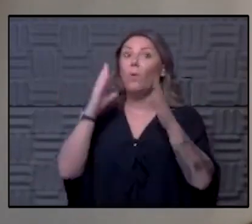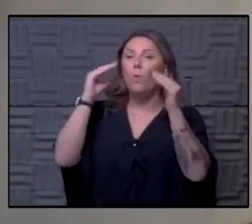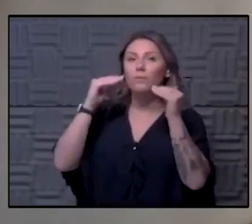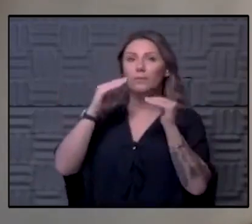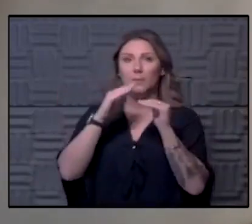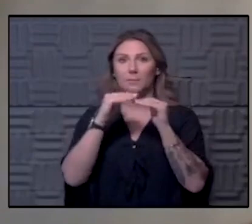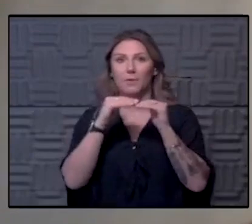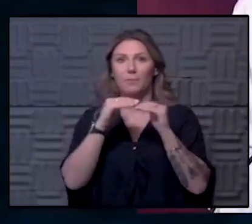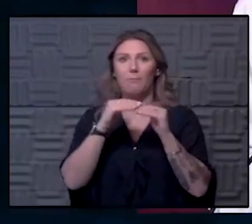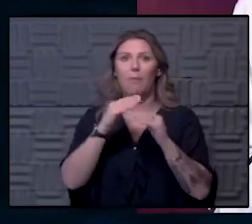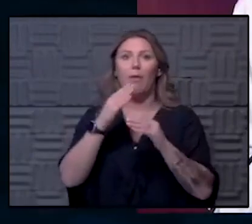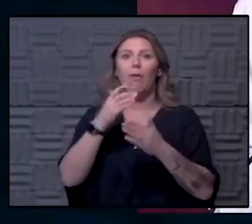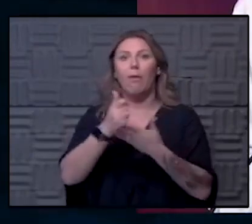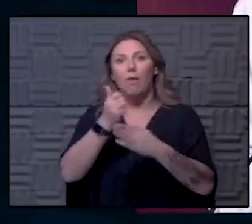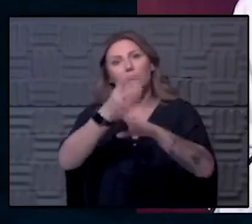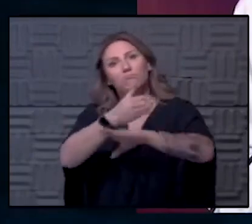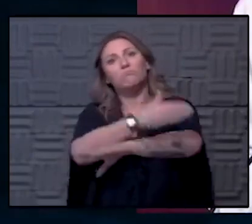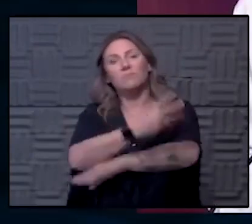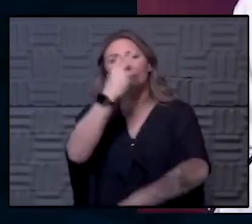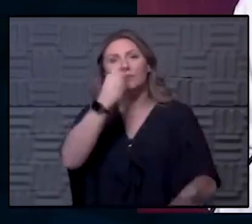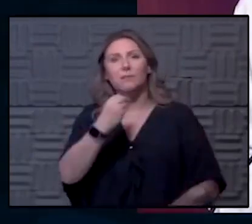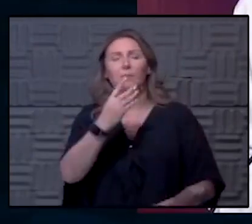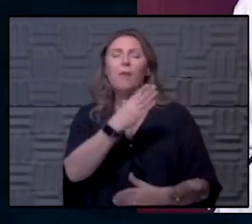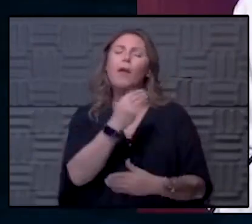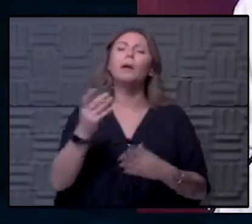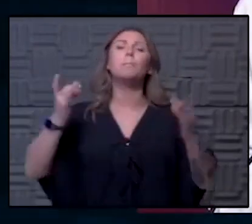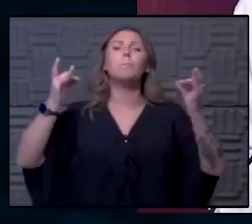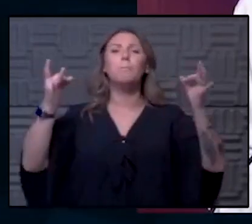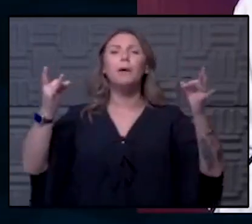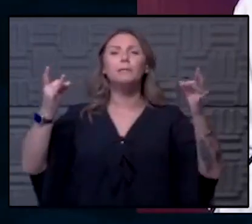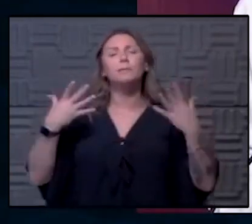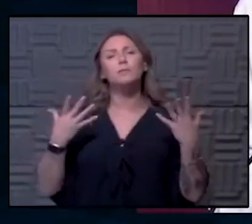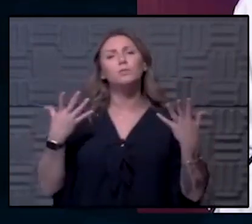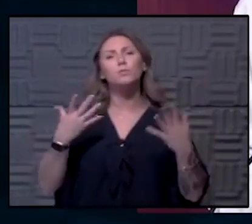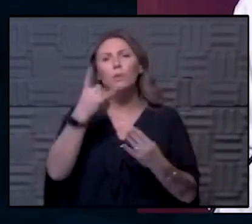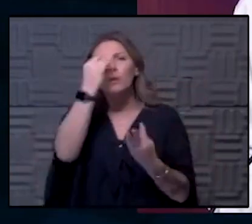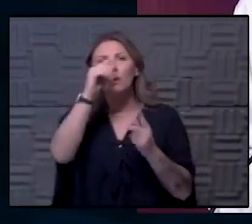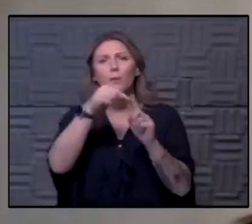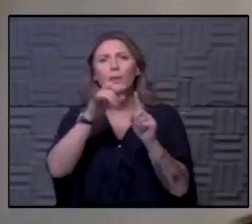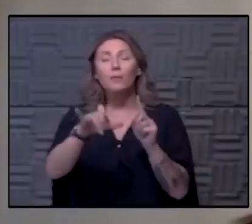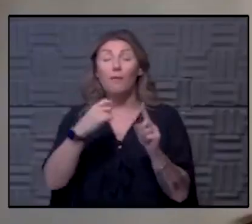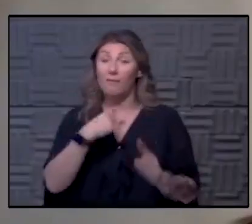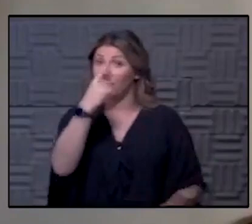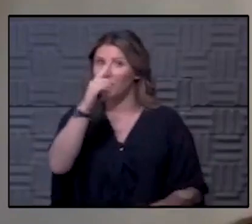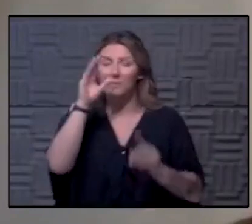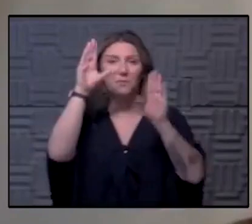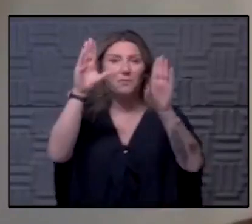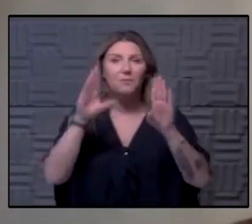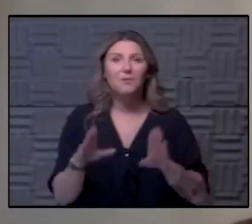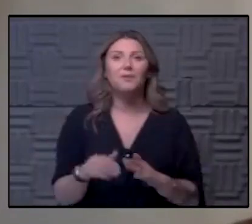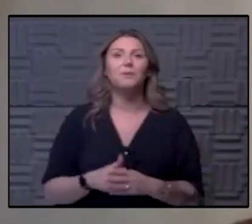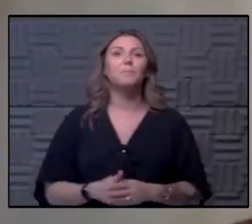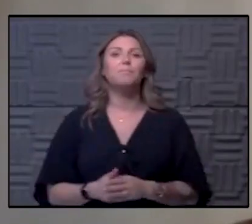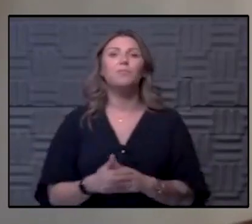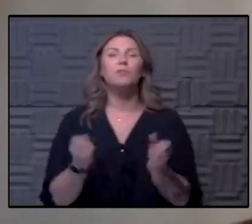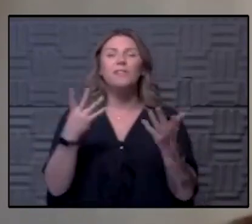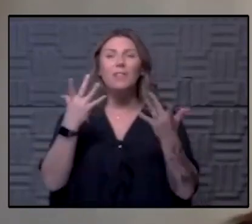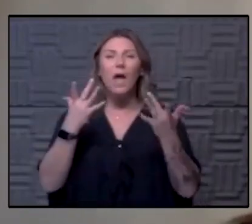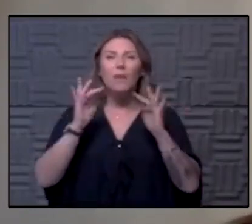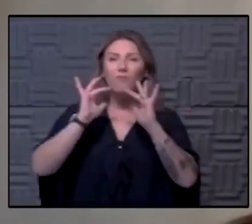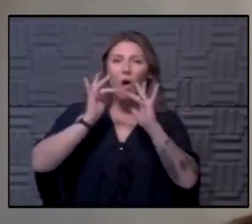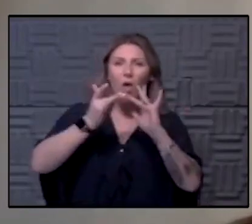with sleep. And what do you think about meditation? I think it's great. I know there's a lot of